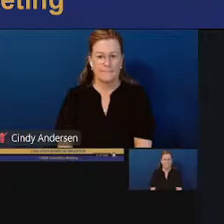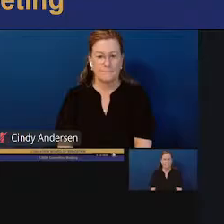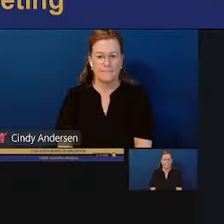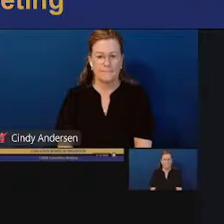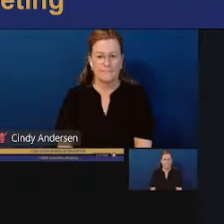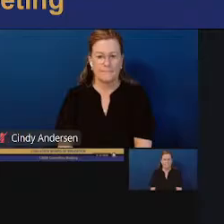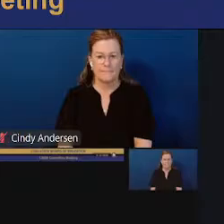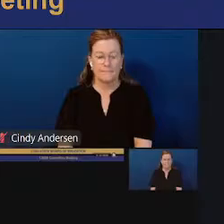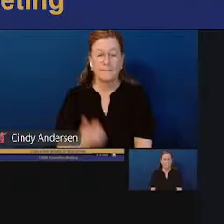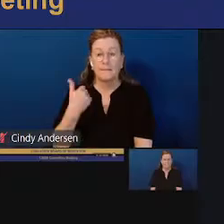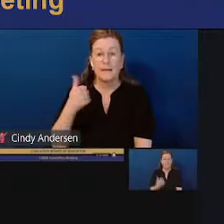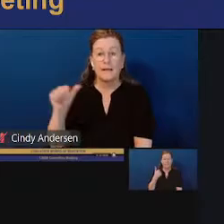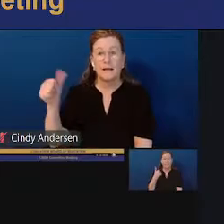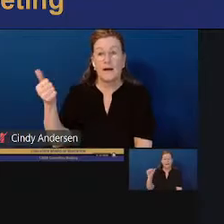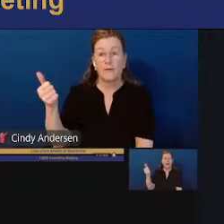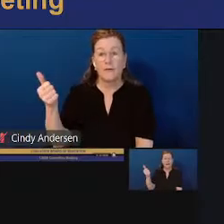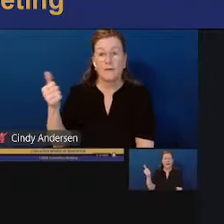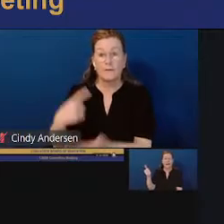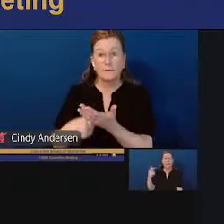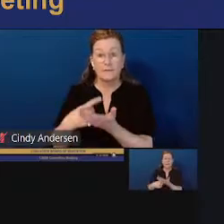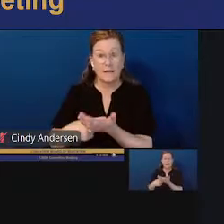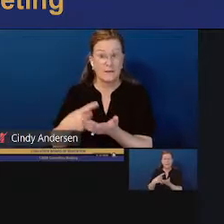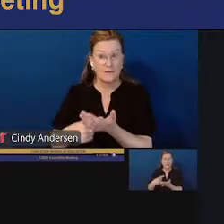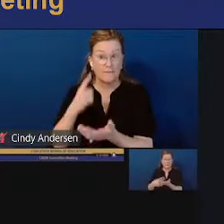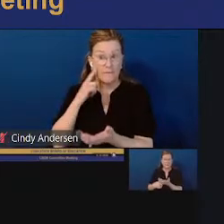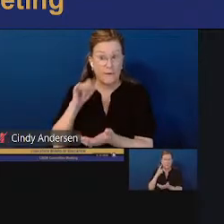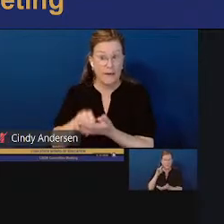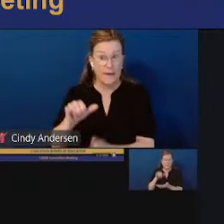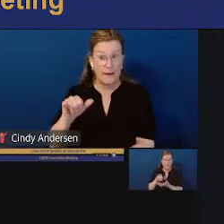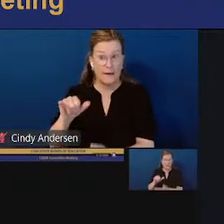Have any other discussion to this item?